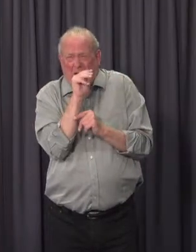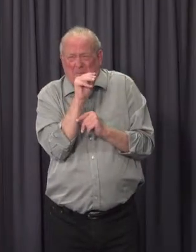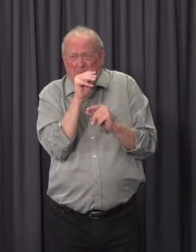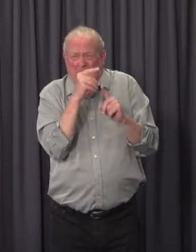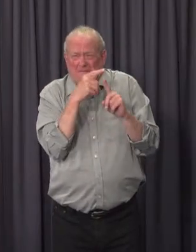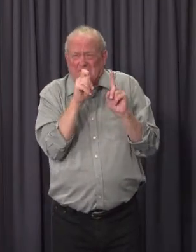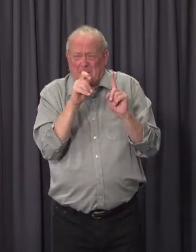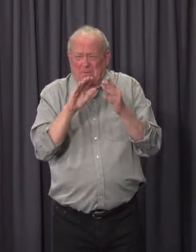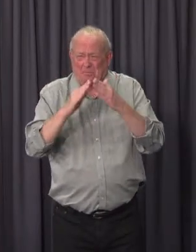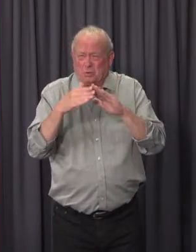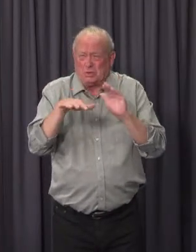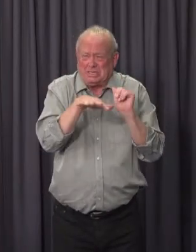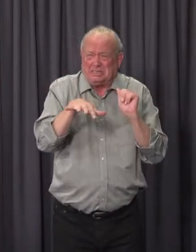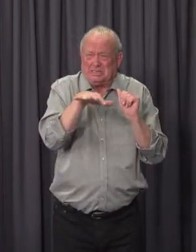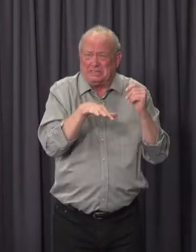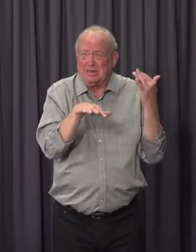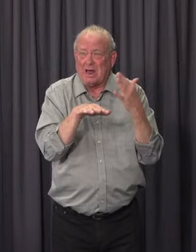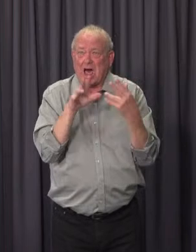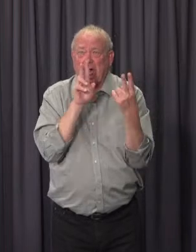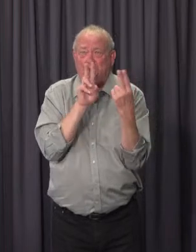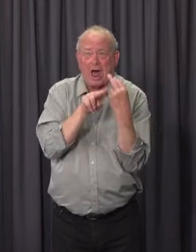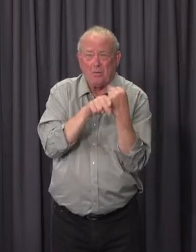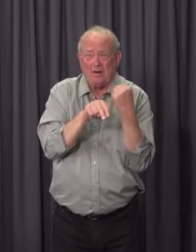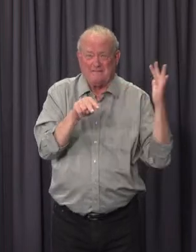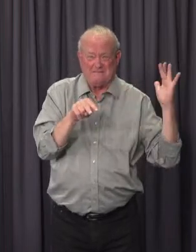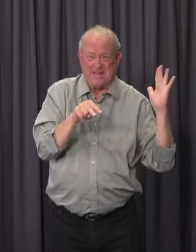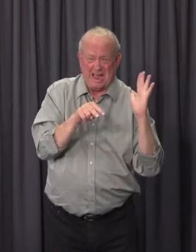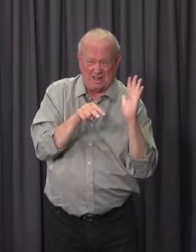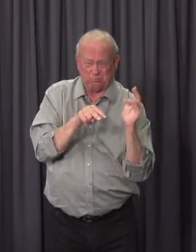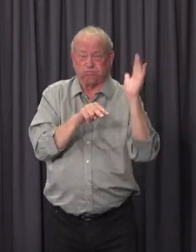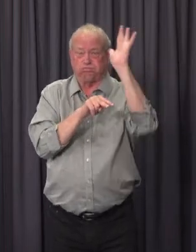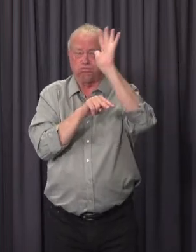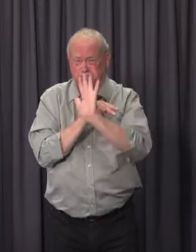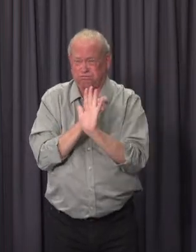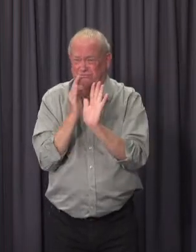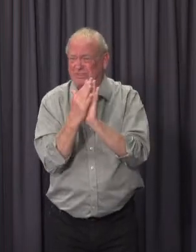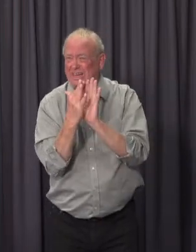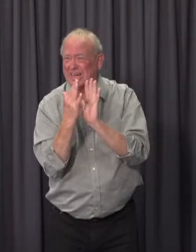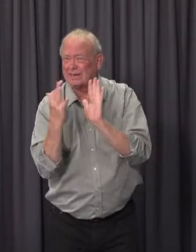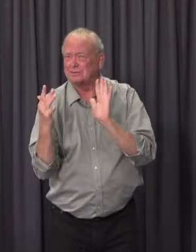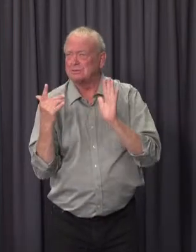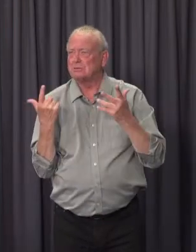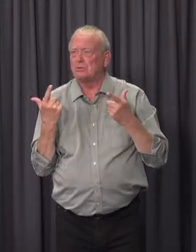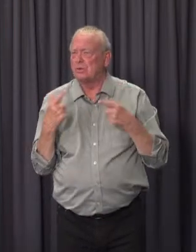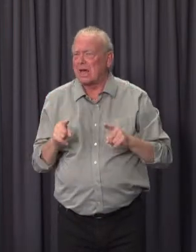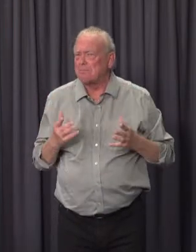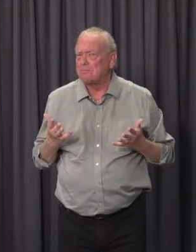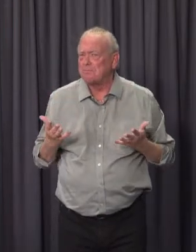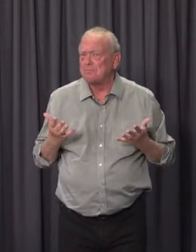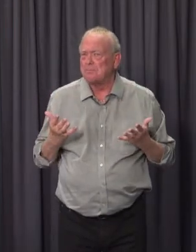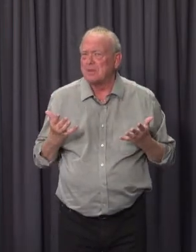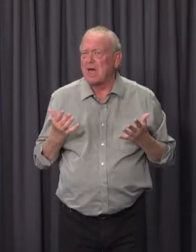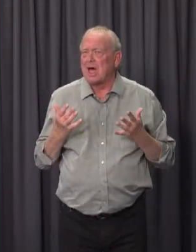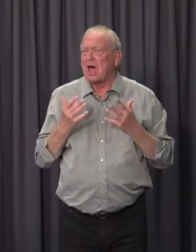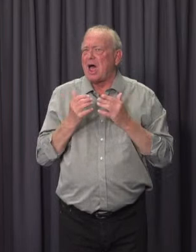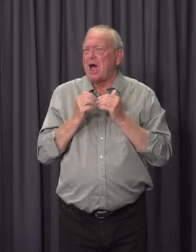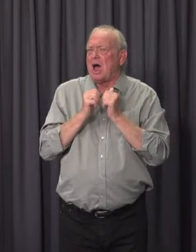was looking a little bit scary for a while there. I just wanted to know what ended up happening with the fire and how you were able to direct it away from the